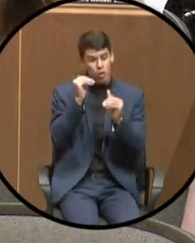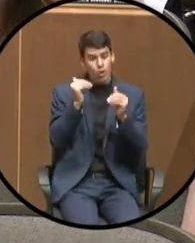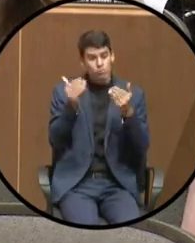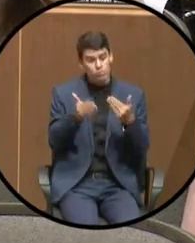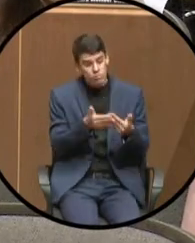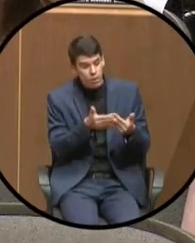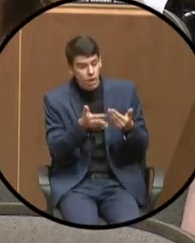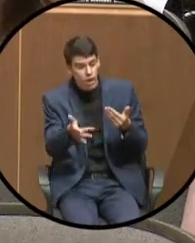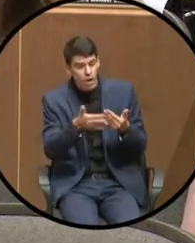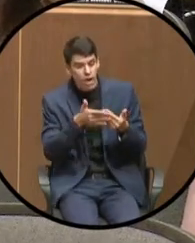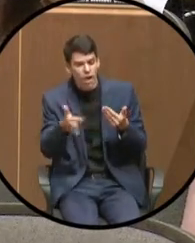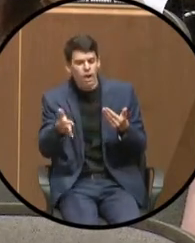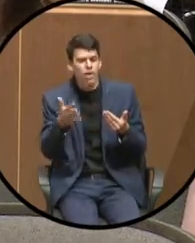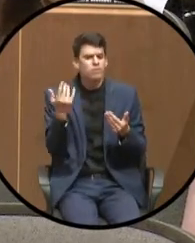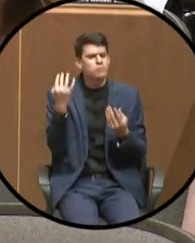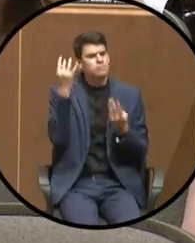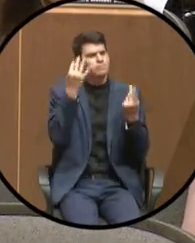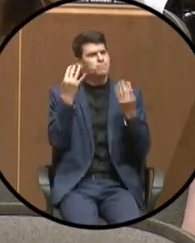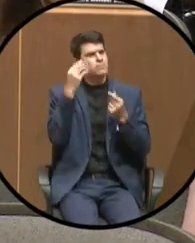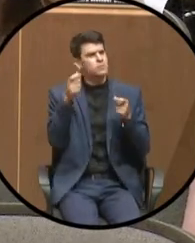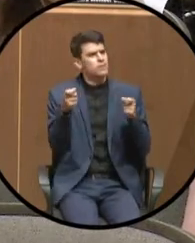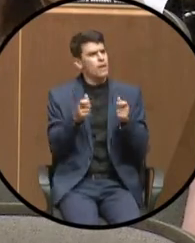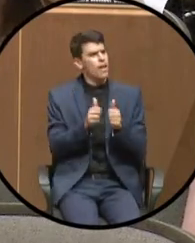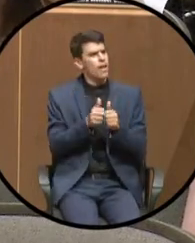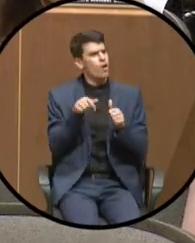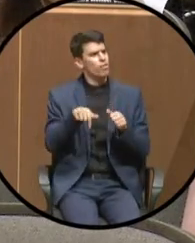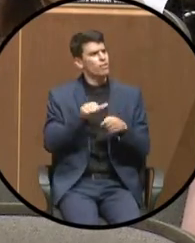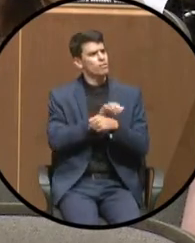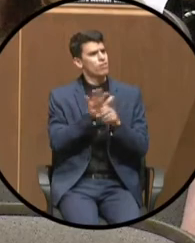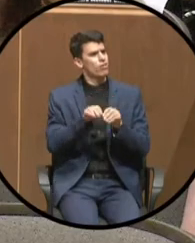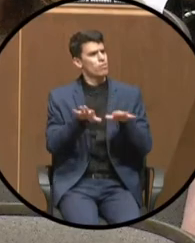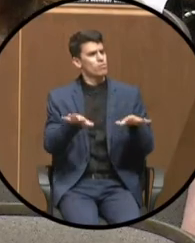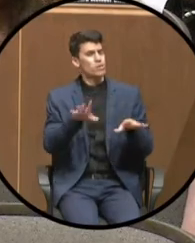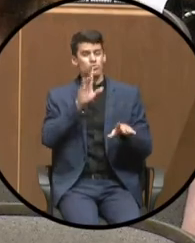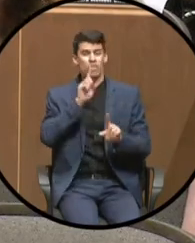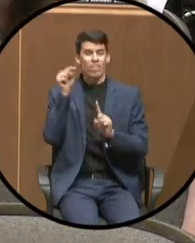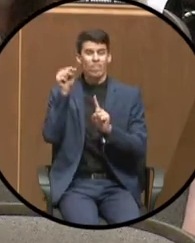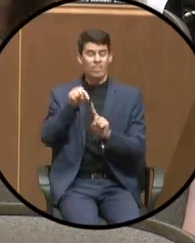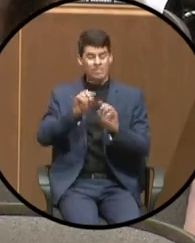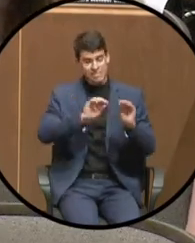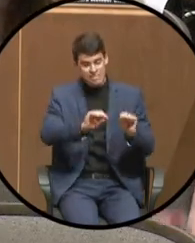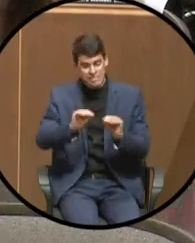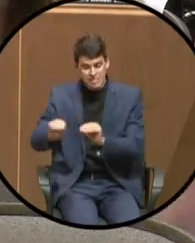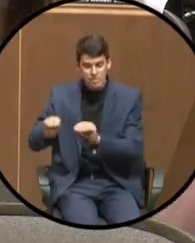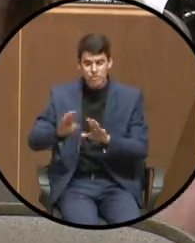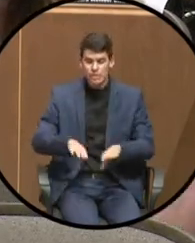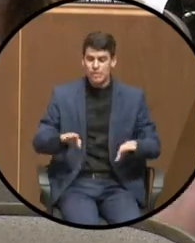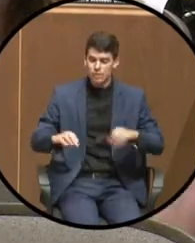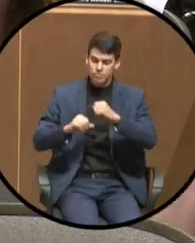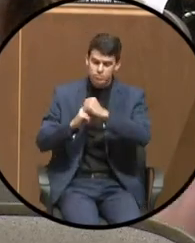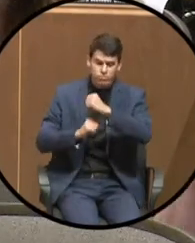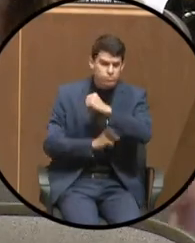thinking about how to handle this, you will take into consideration that it is a way to teach our kids more than just the fundamentals. It's a way to teach them how to